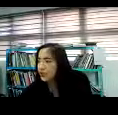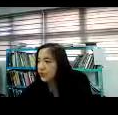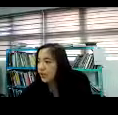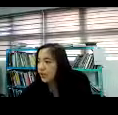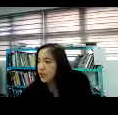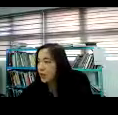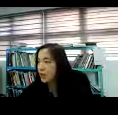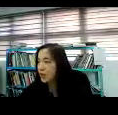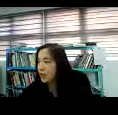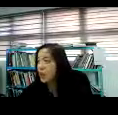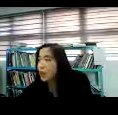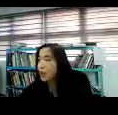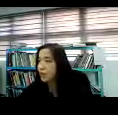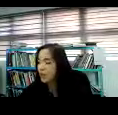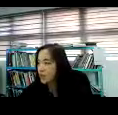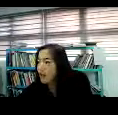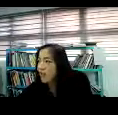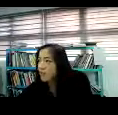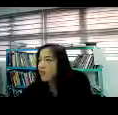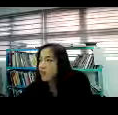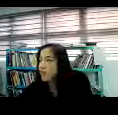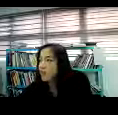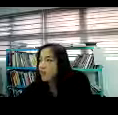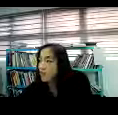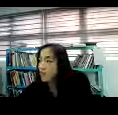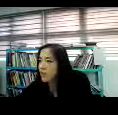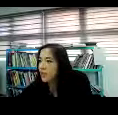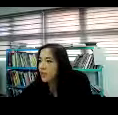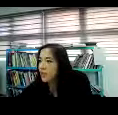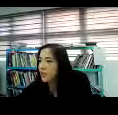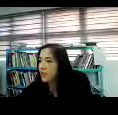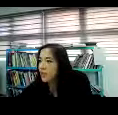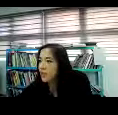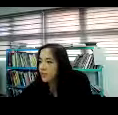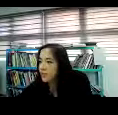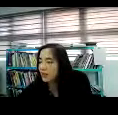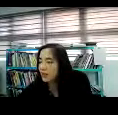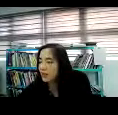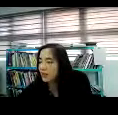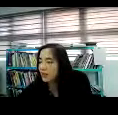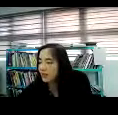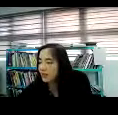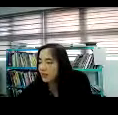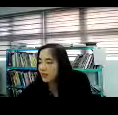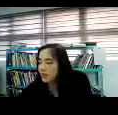the open access sites na pwede nyo pong gamitin para po sa